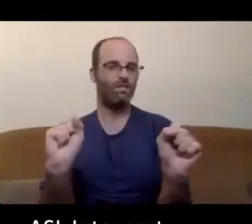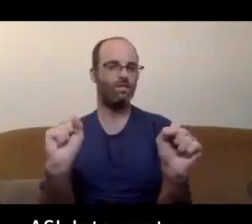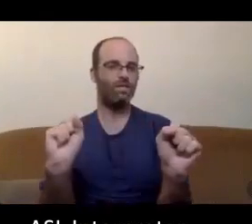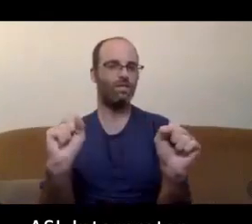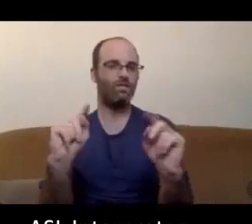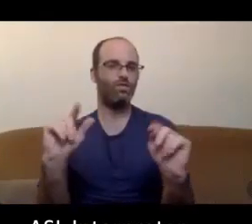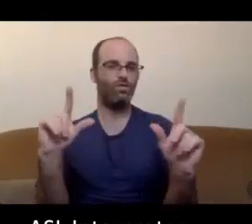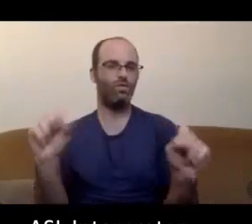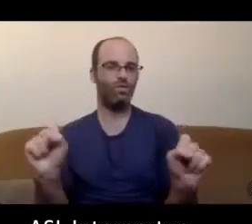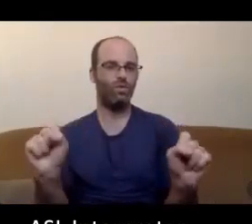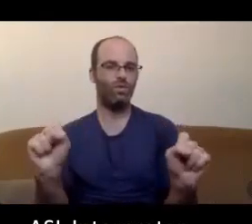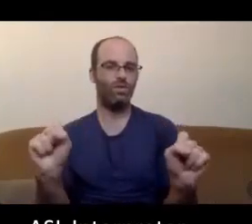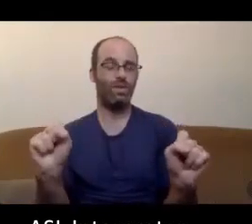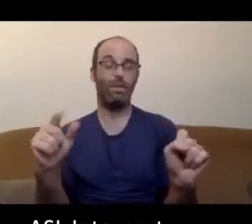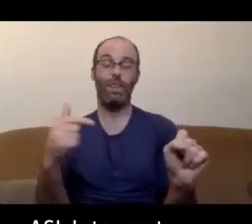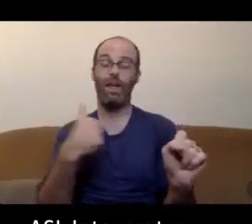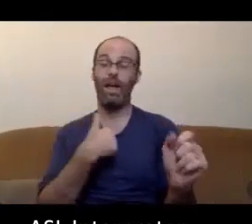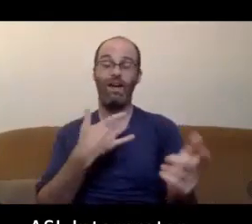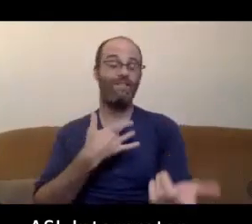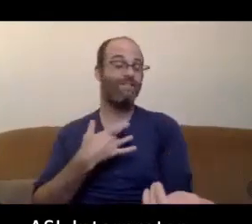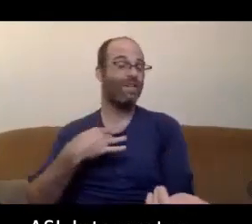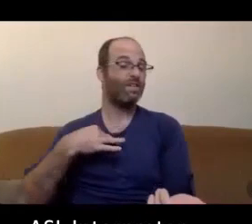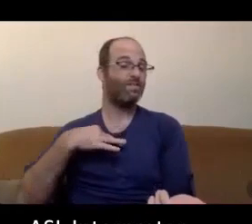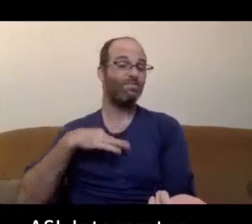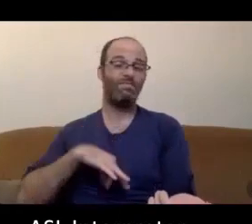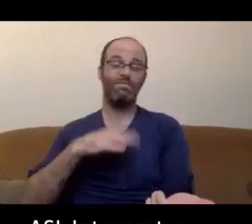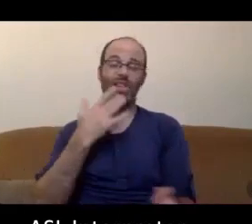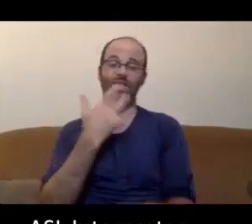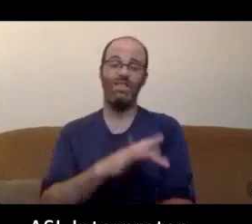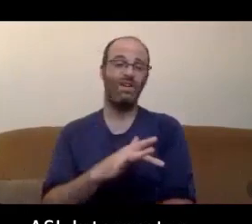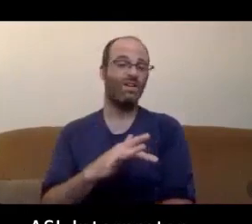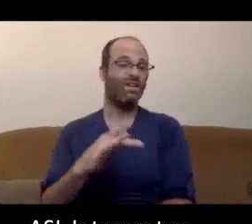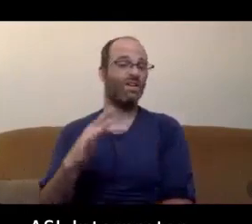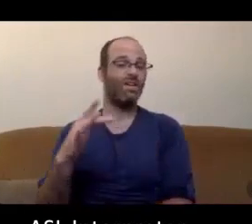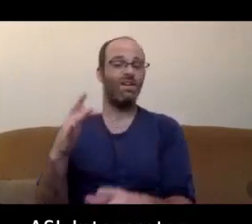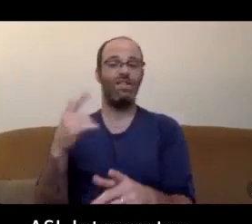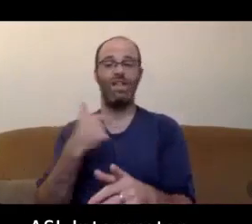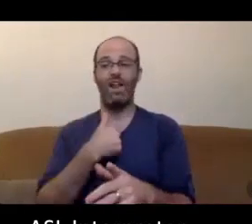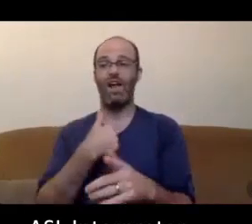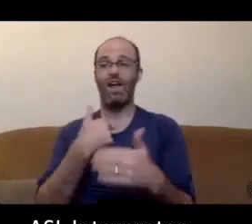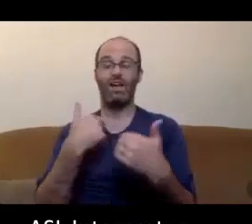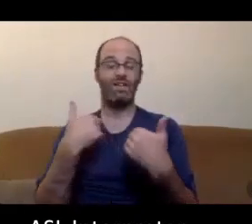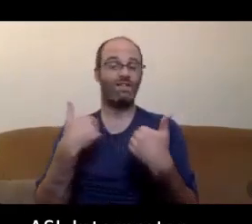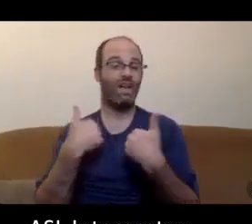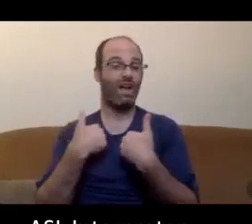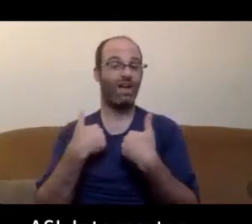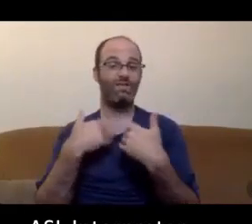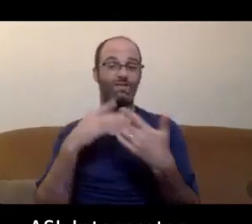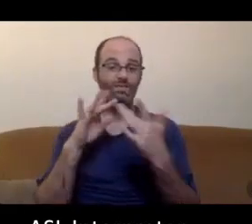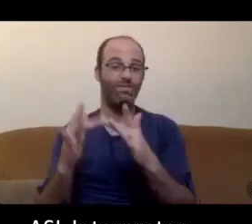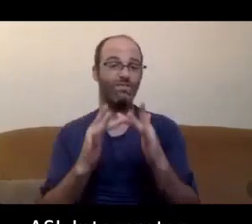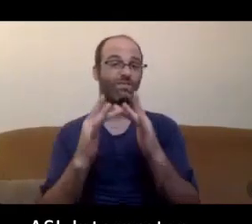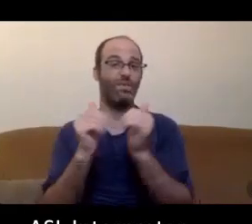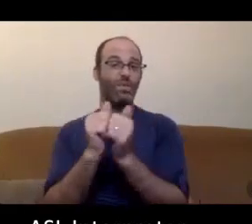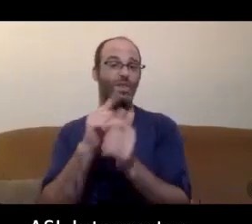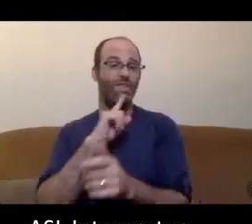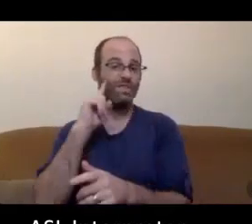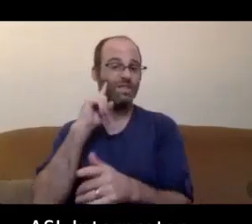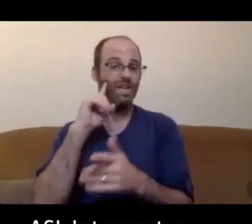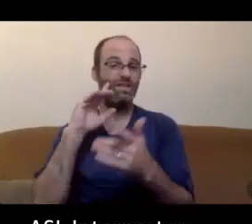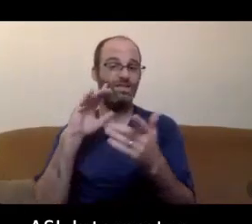have taken my education and work with the deaf community and maybe carved a potential career at